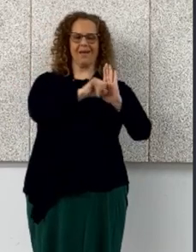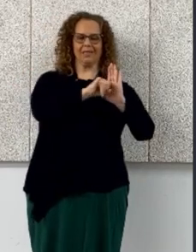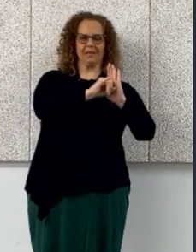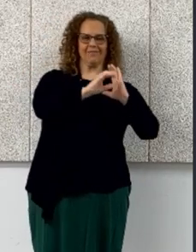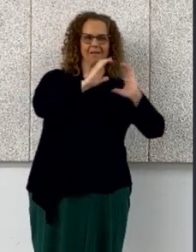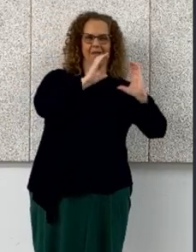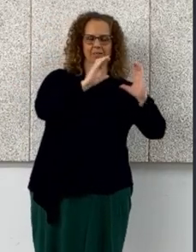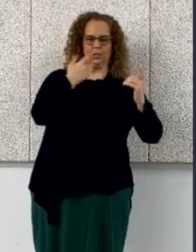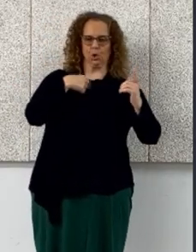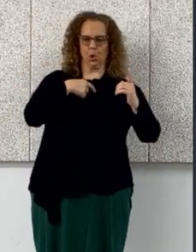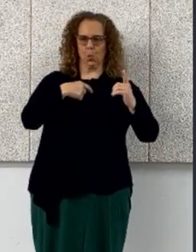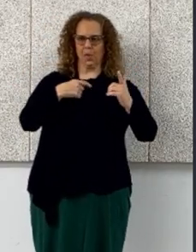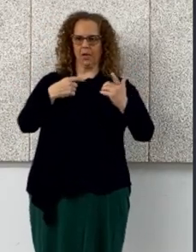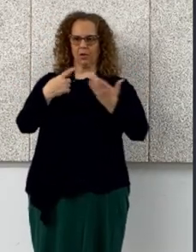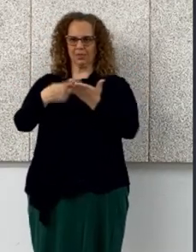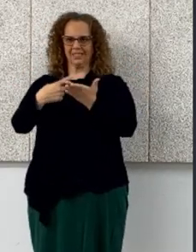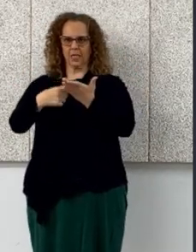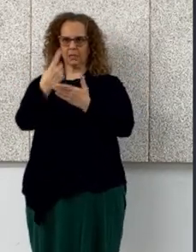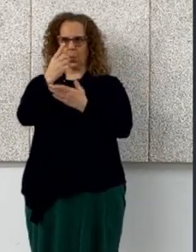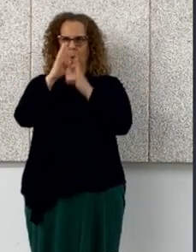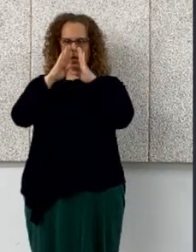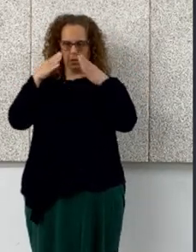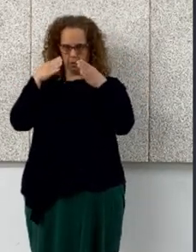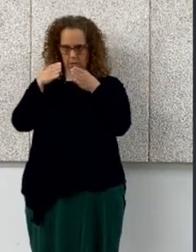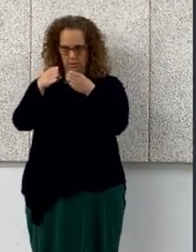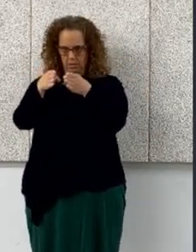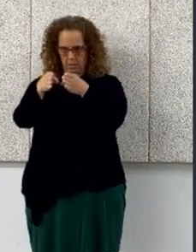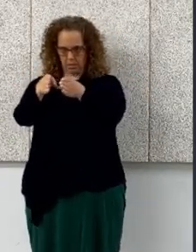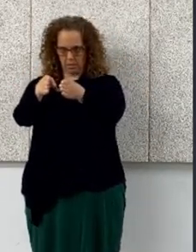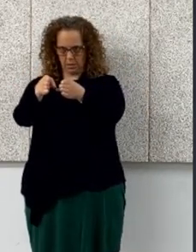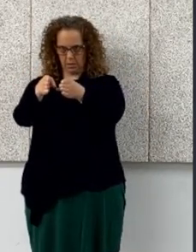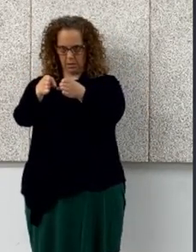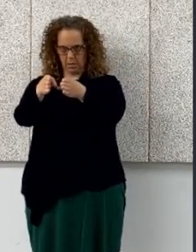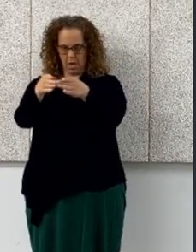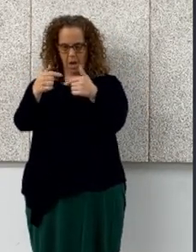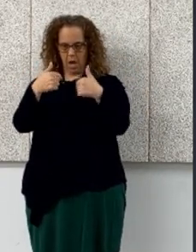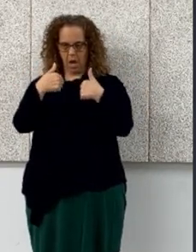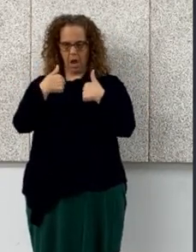as a binary. I am not going to enter that conversation. I'll put my hands down.